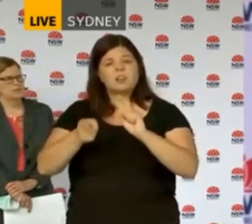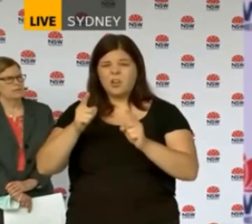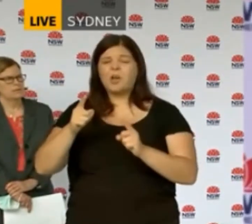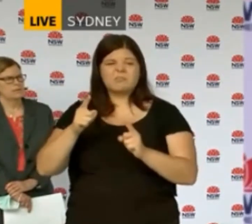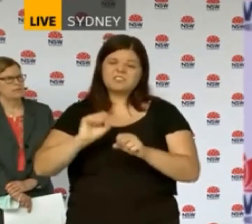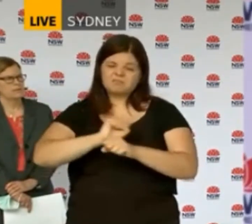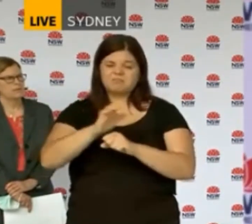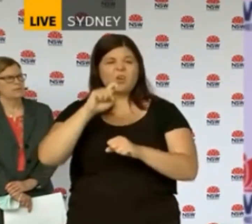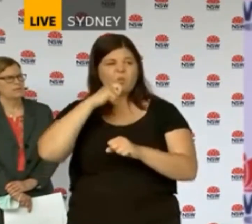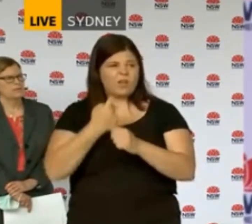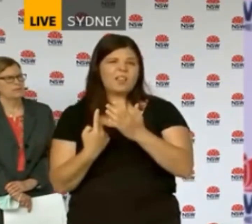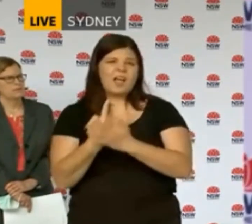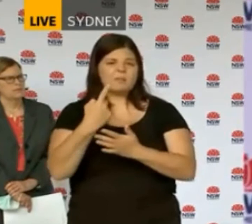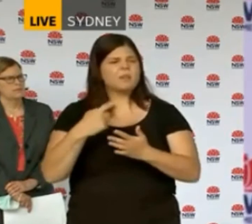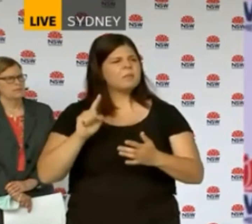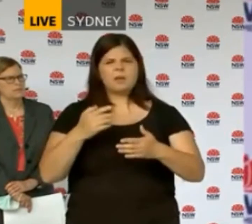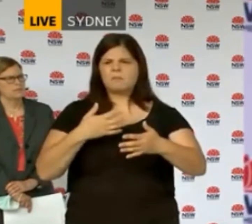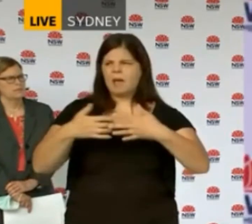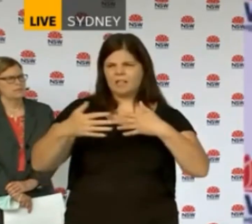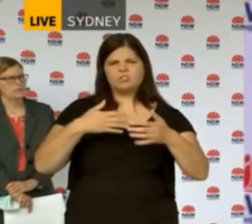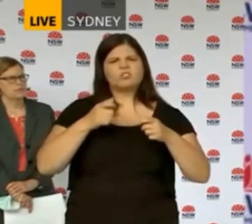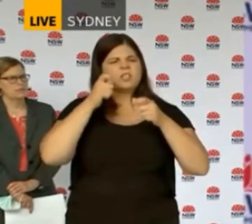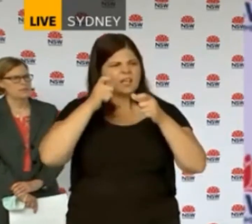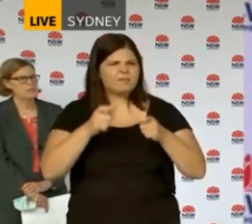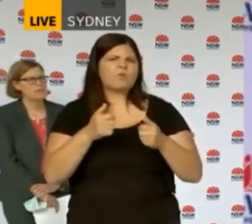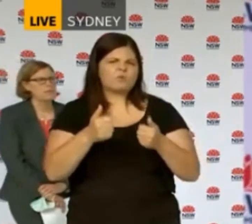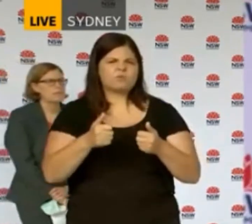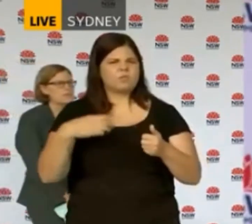manage it carefully as long as everybody stays on the journey with us.